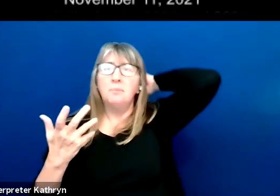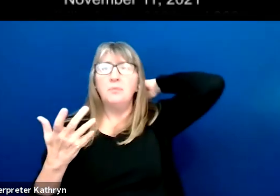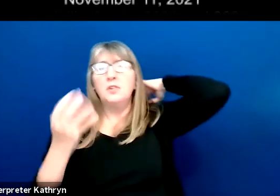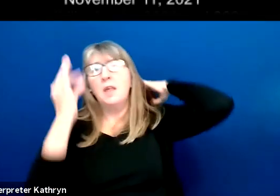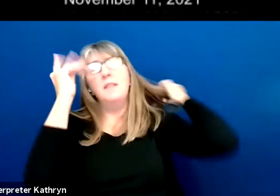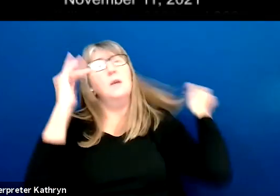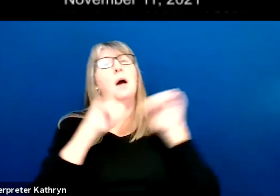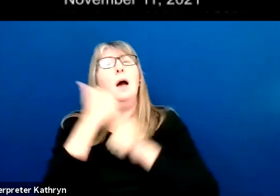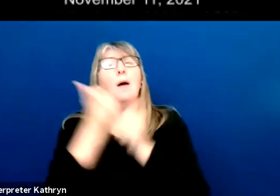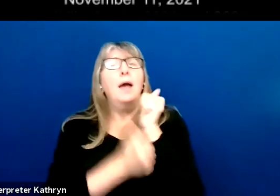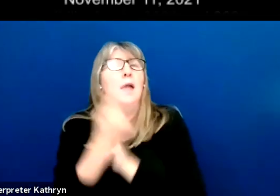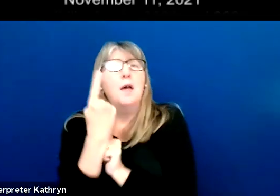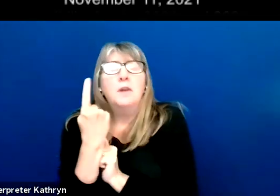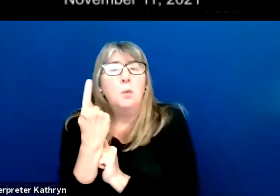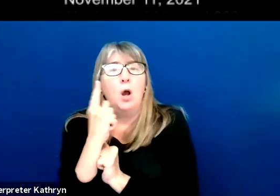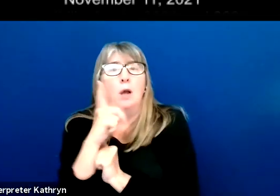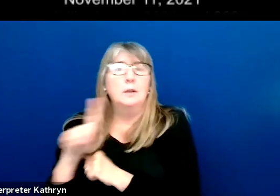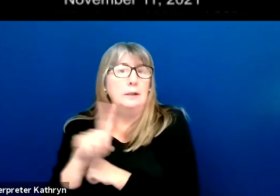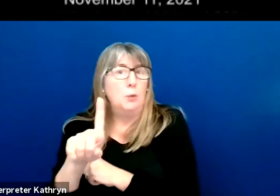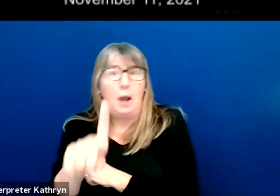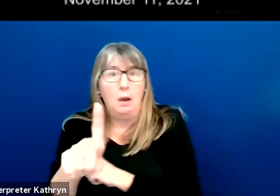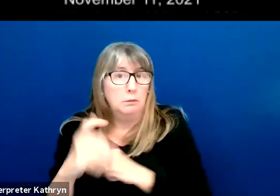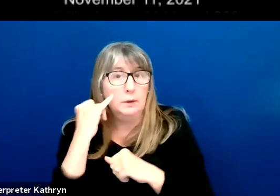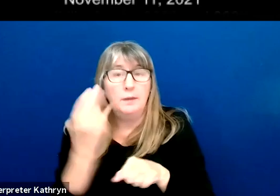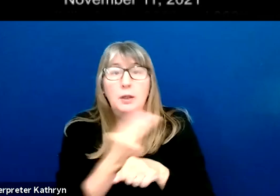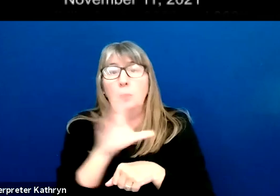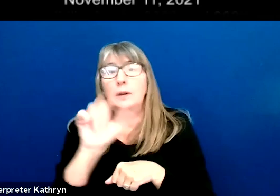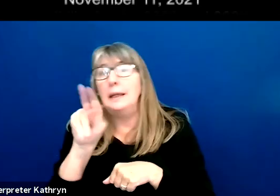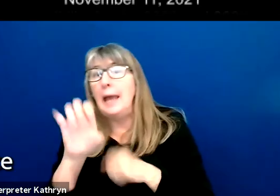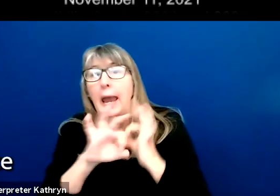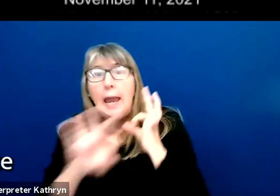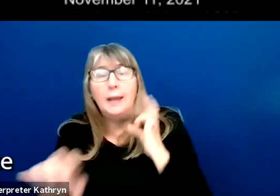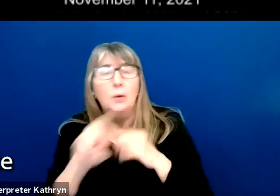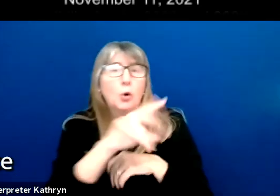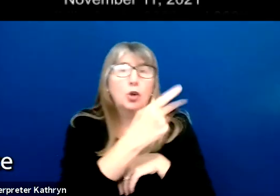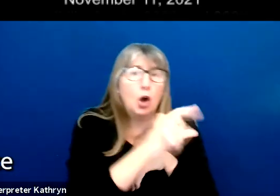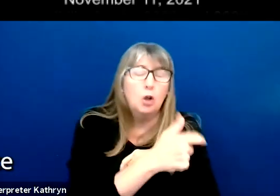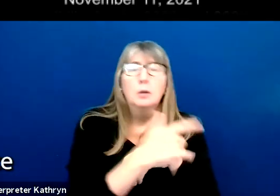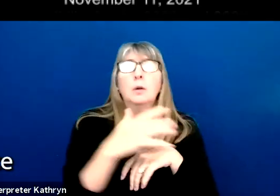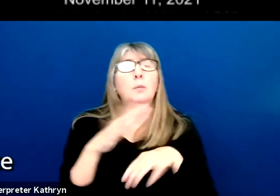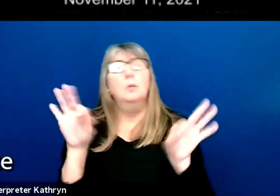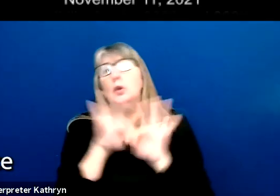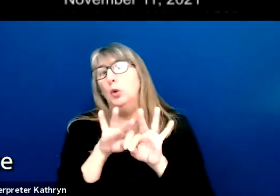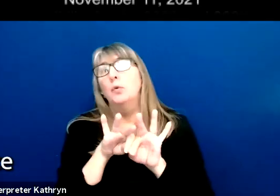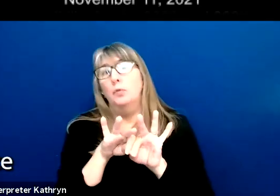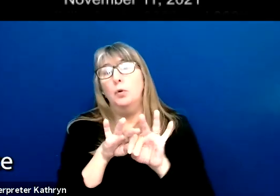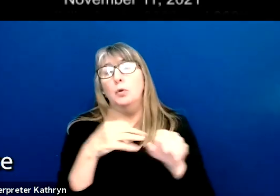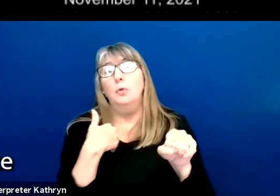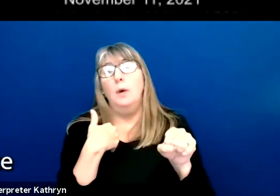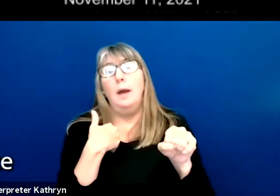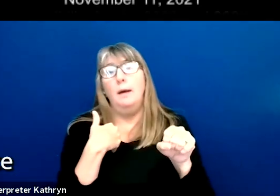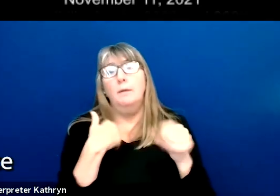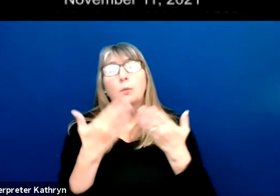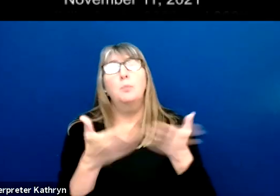how everybody gets around, whether they use a cane or a dog, very useful to have a